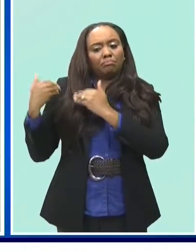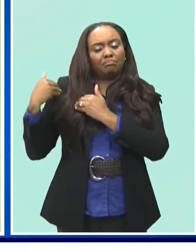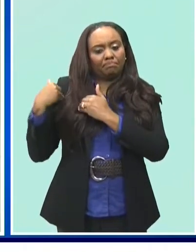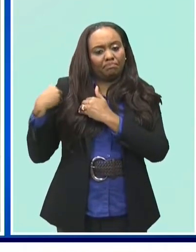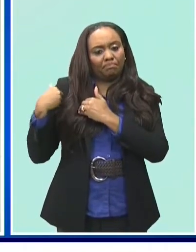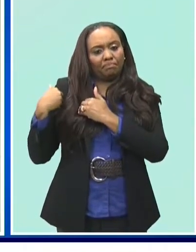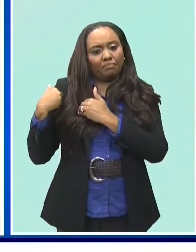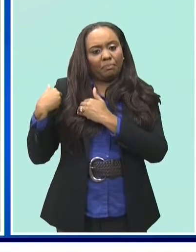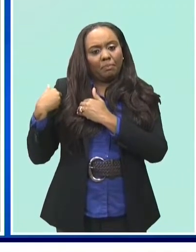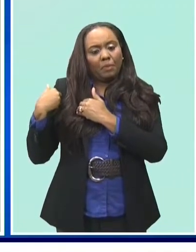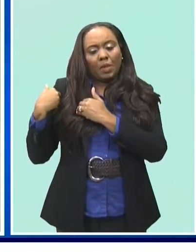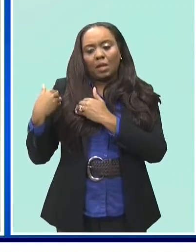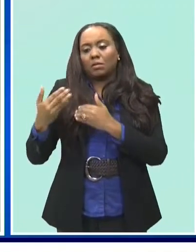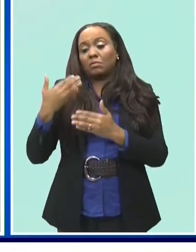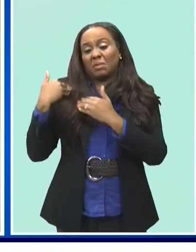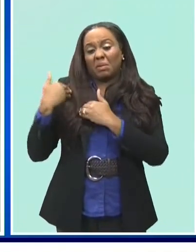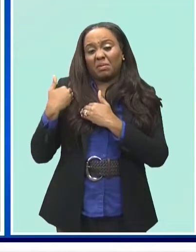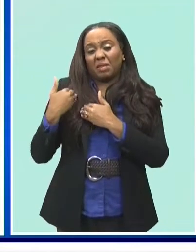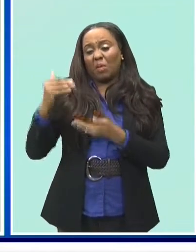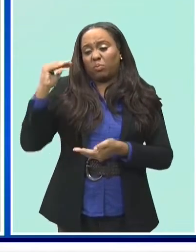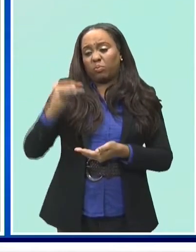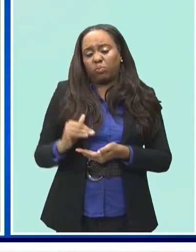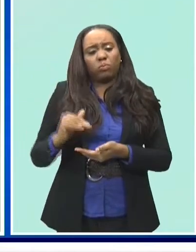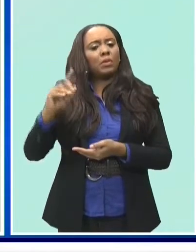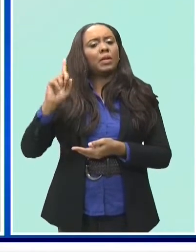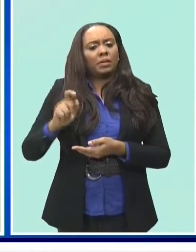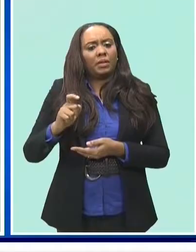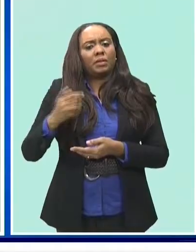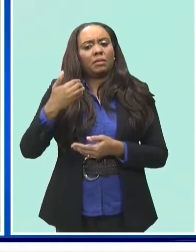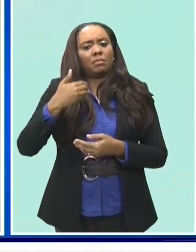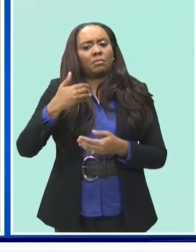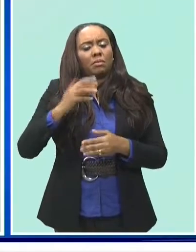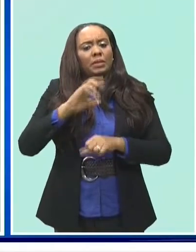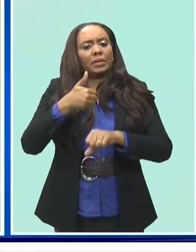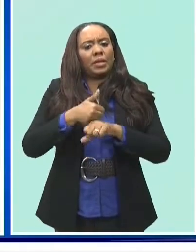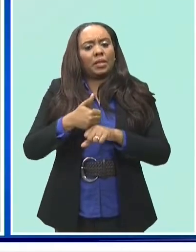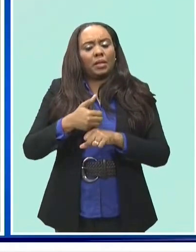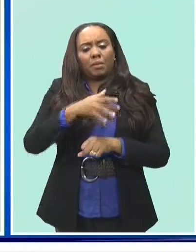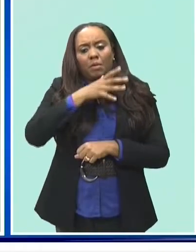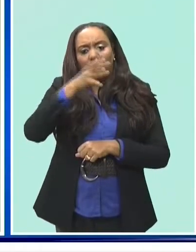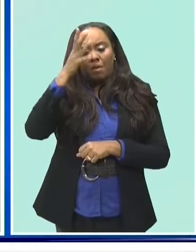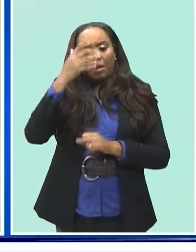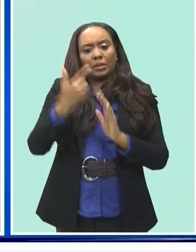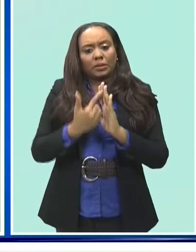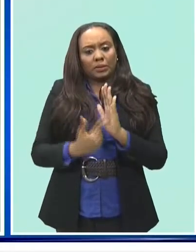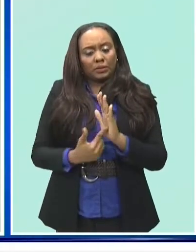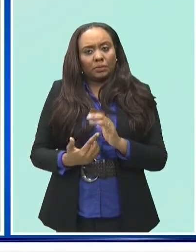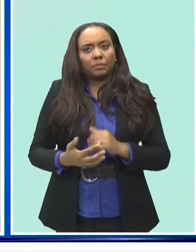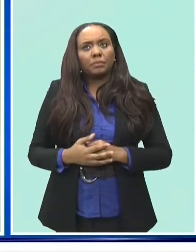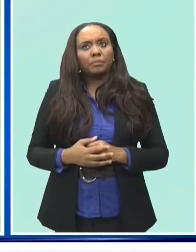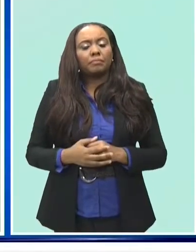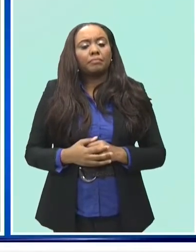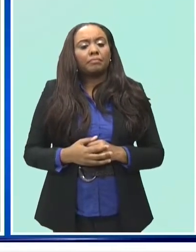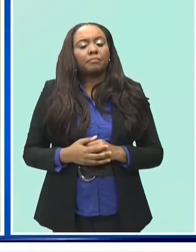Act is needed. Somehow we seem to turn a blind eye to bad behavior of children.